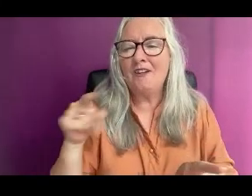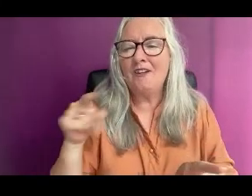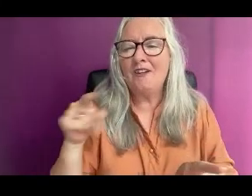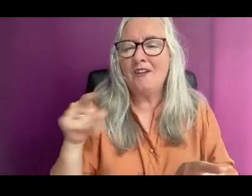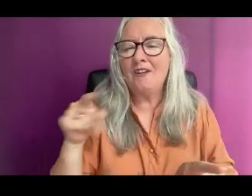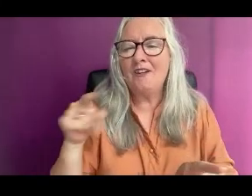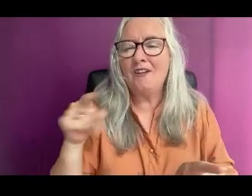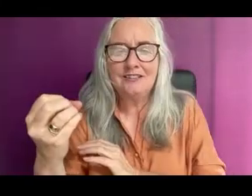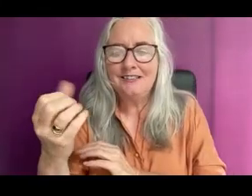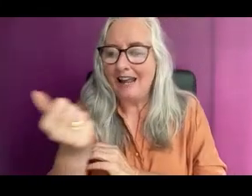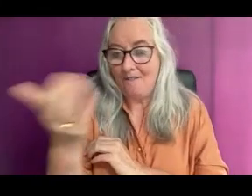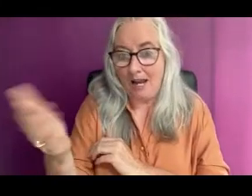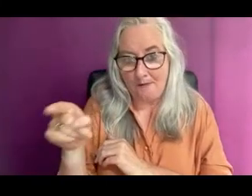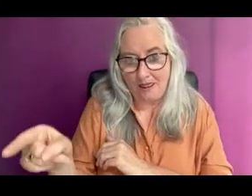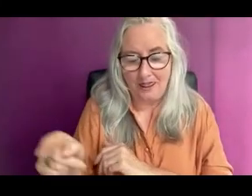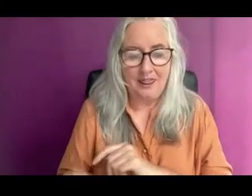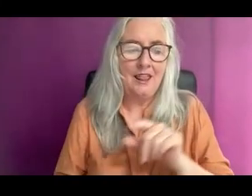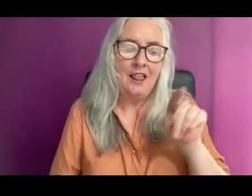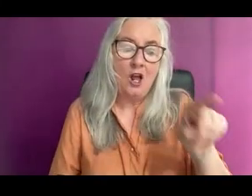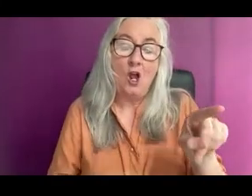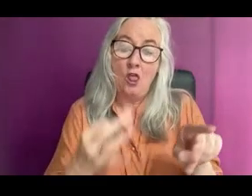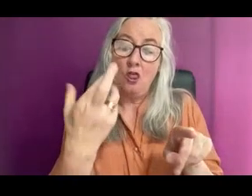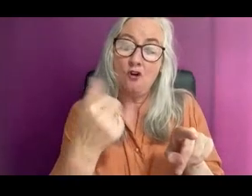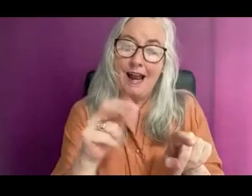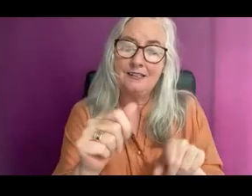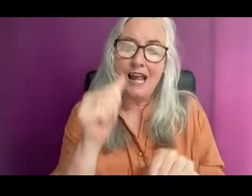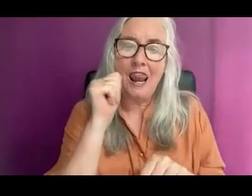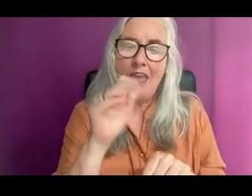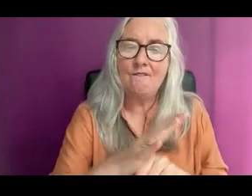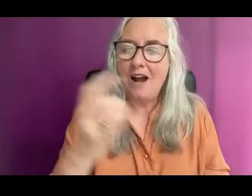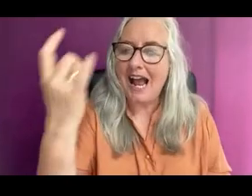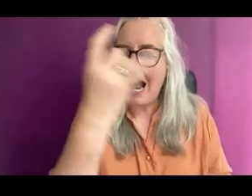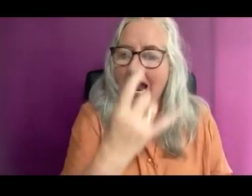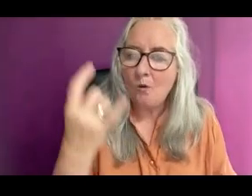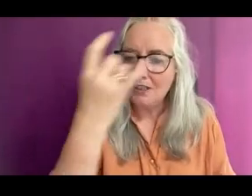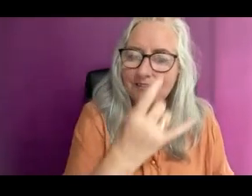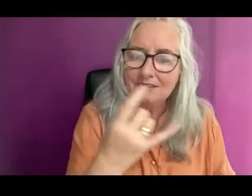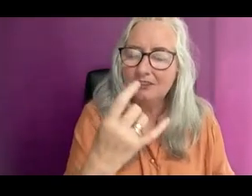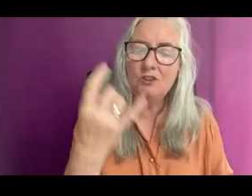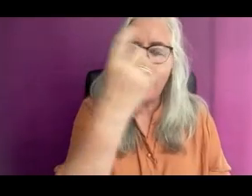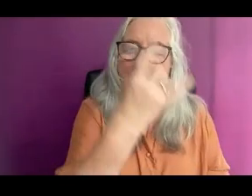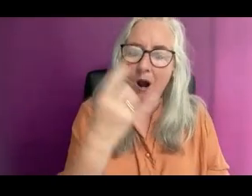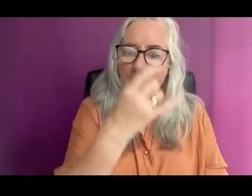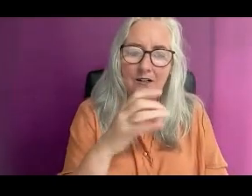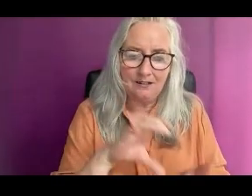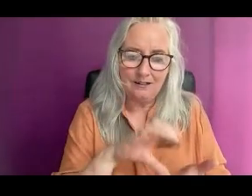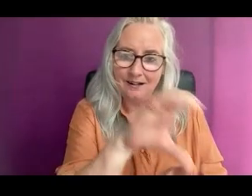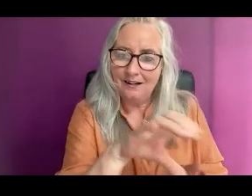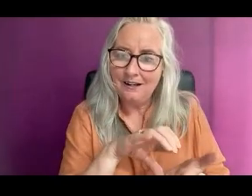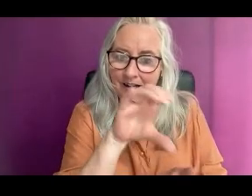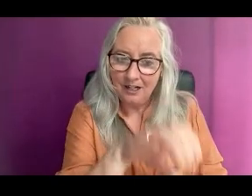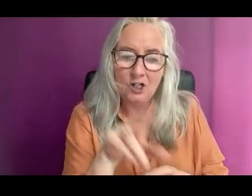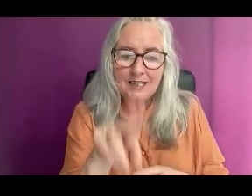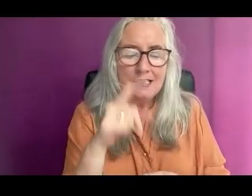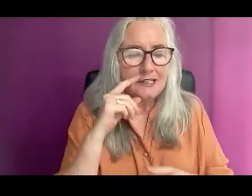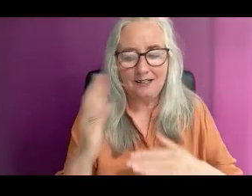available. The grant allows for hours, so there's hourly allotments, and you can see in the bottom